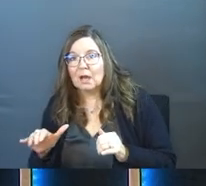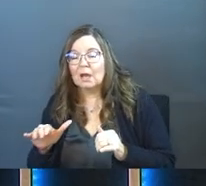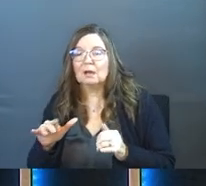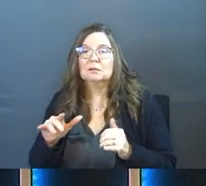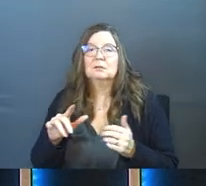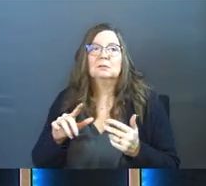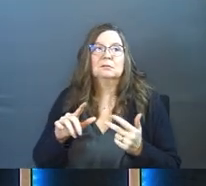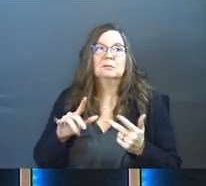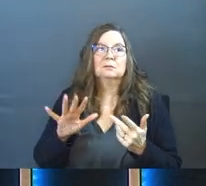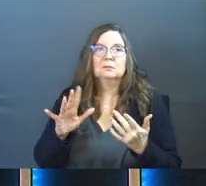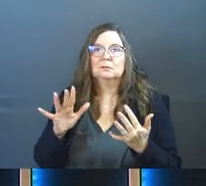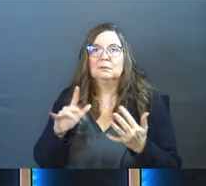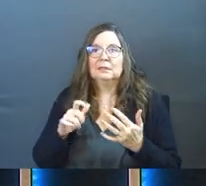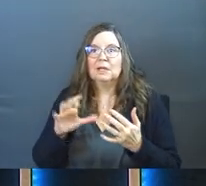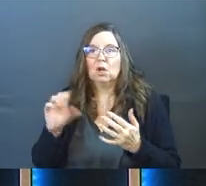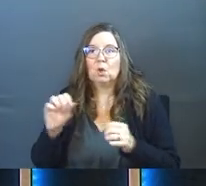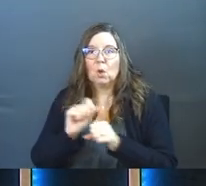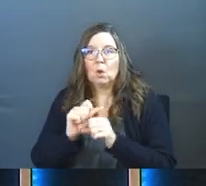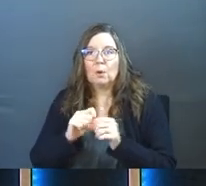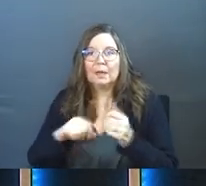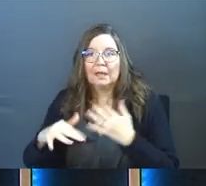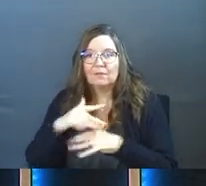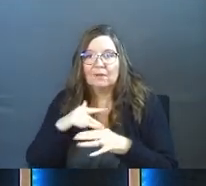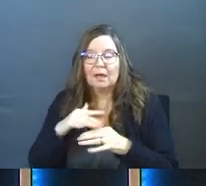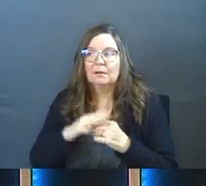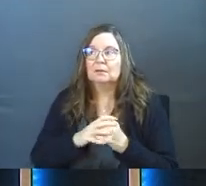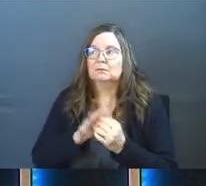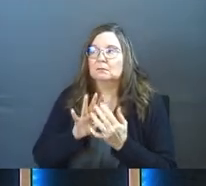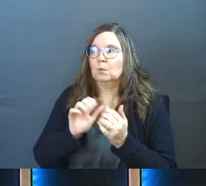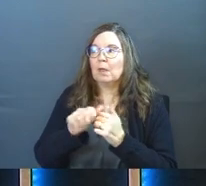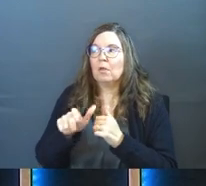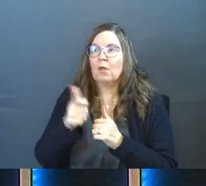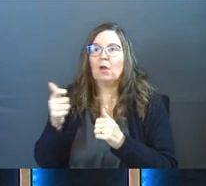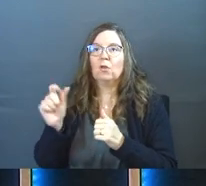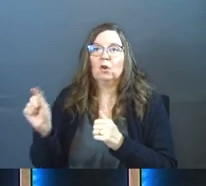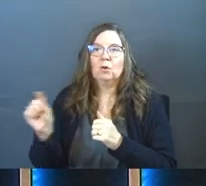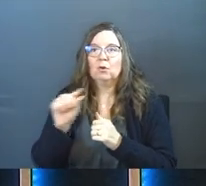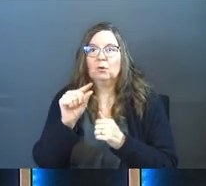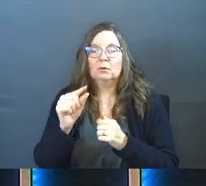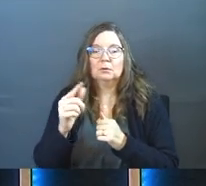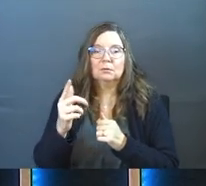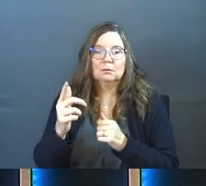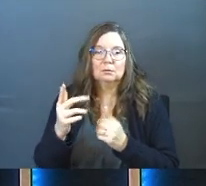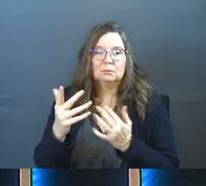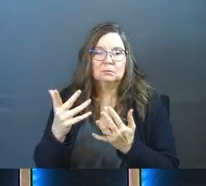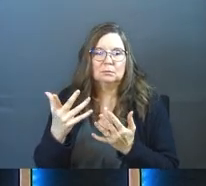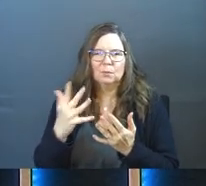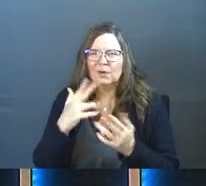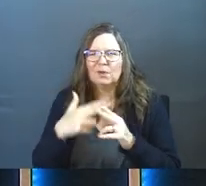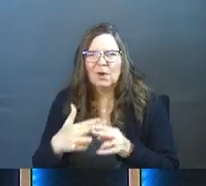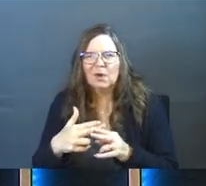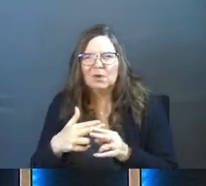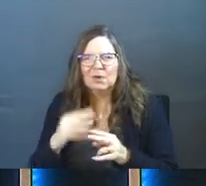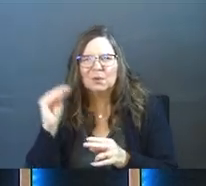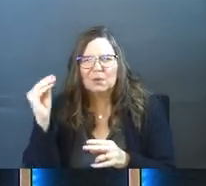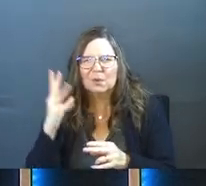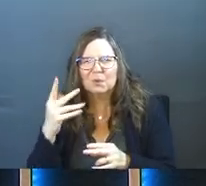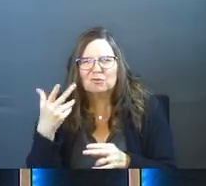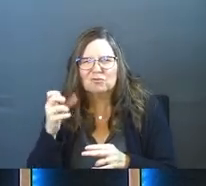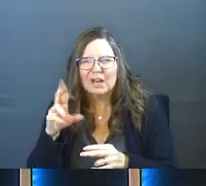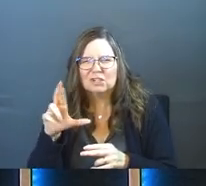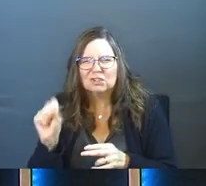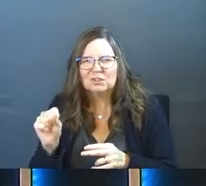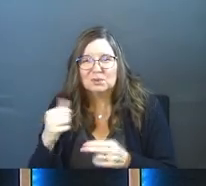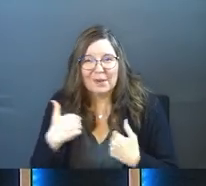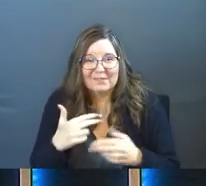to build intimacy in the co-working environment, to build intimacy with other, what do you guys call yourself, gracers? Do